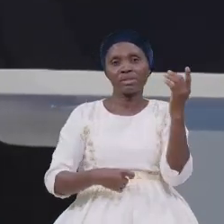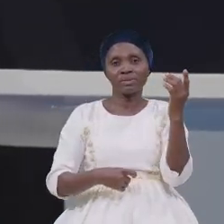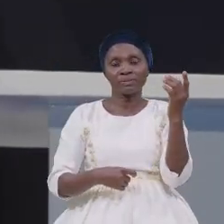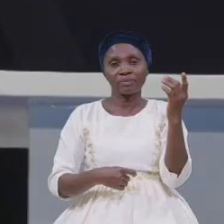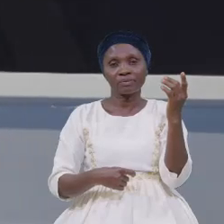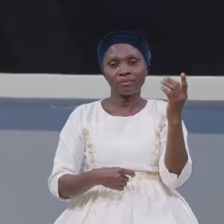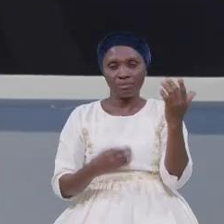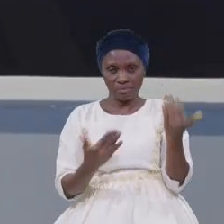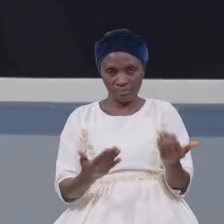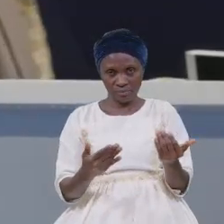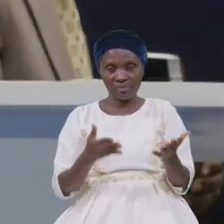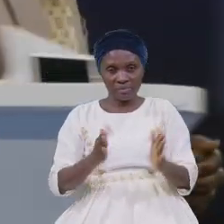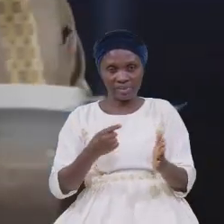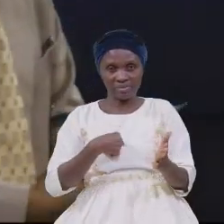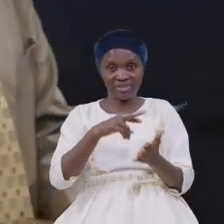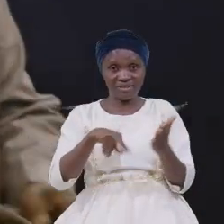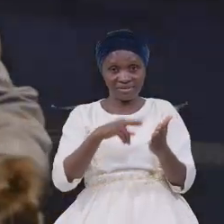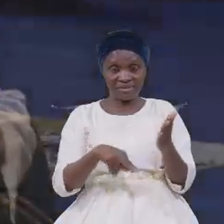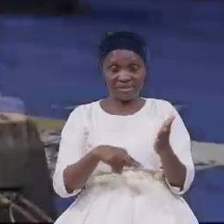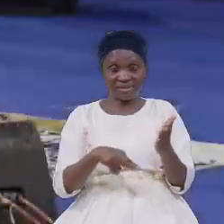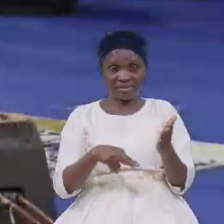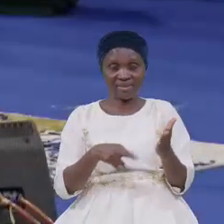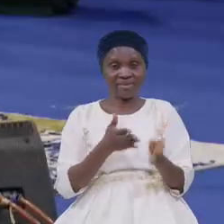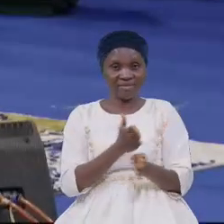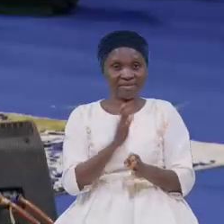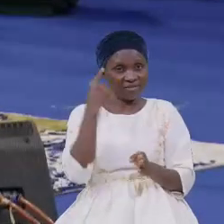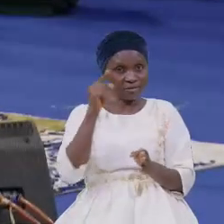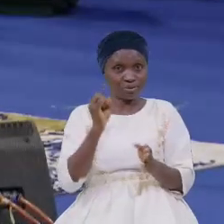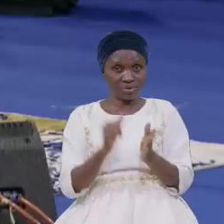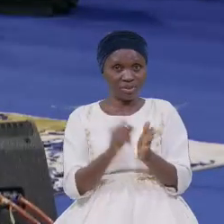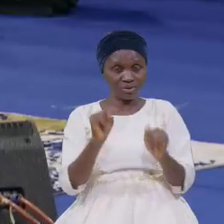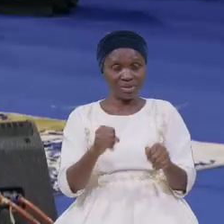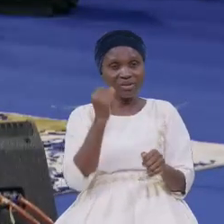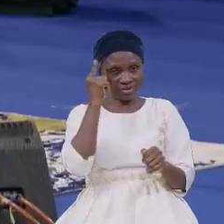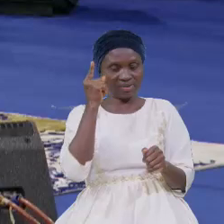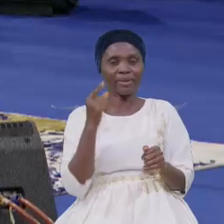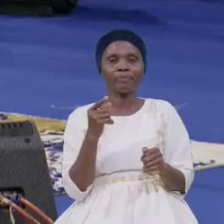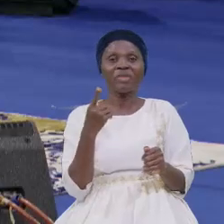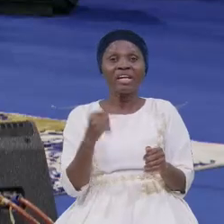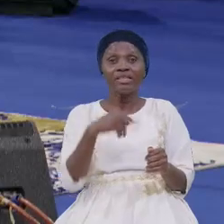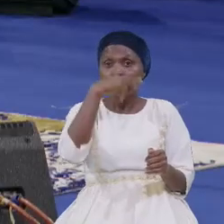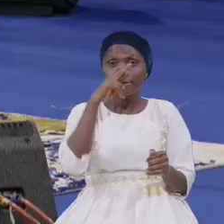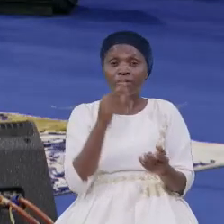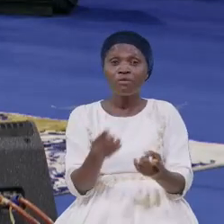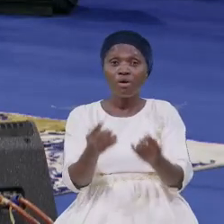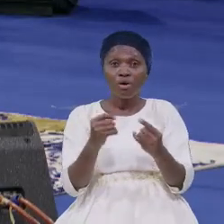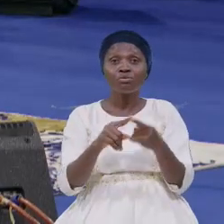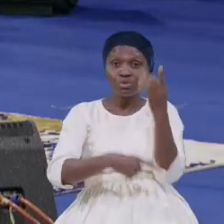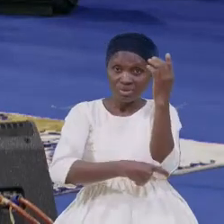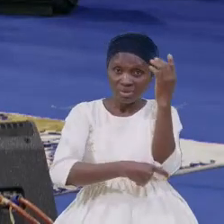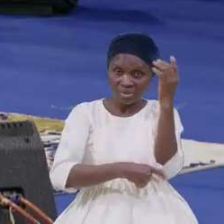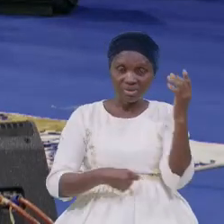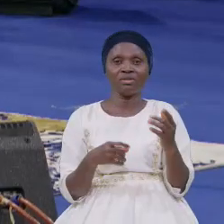direct so that you can fully understand. The thief cometh to steal, to